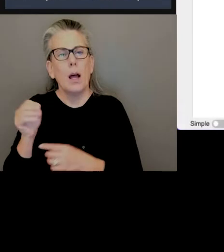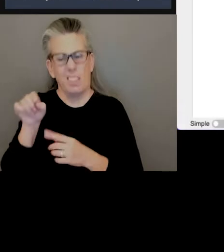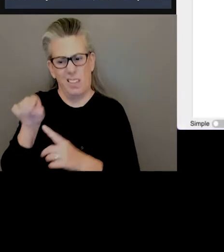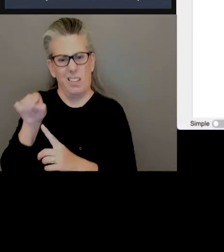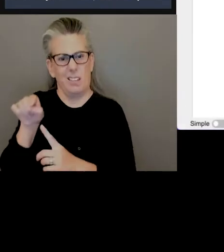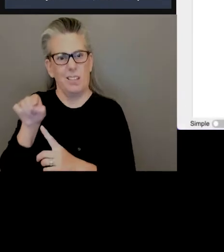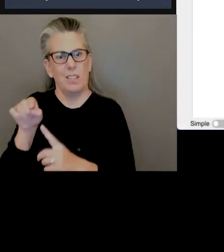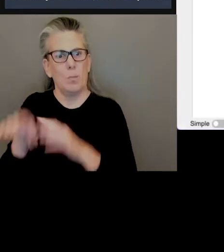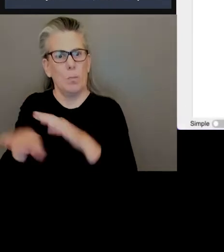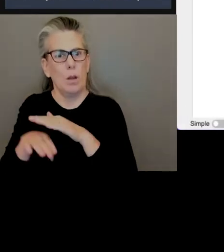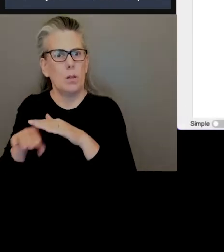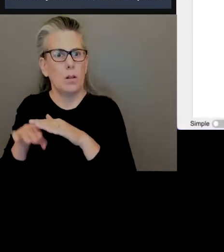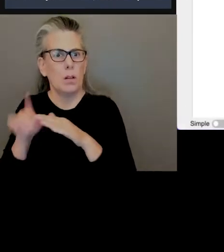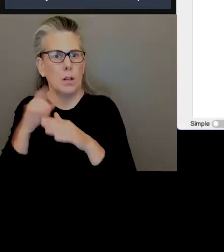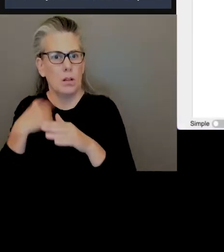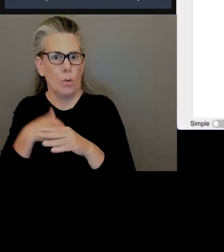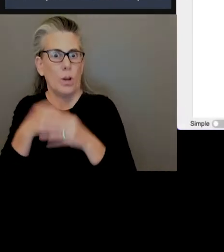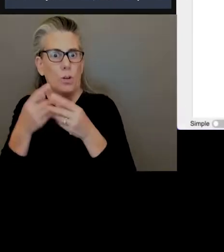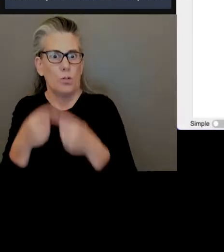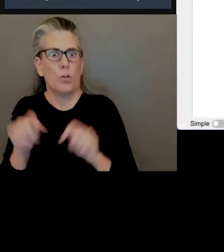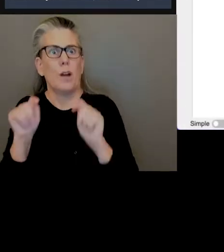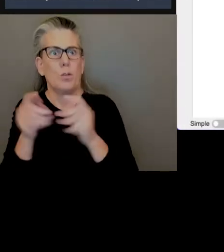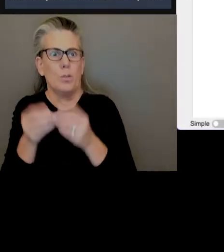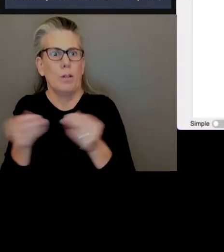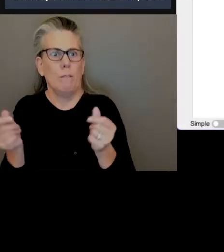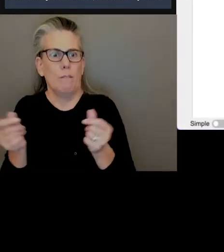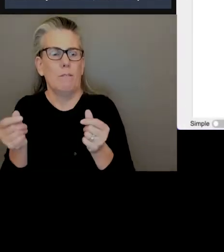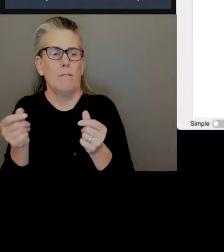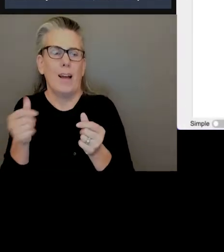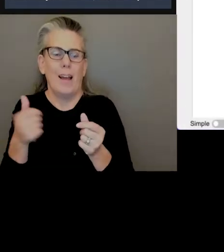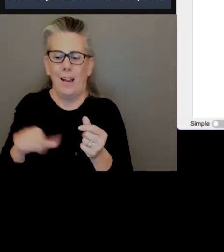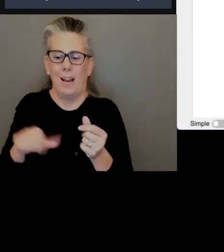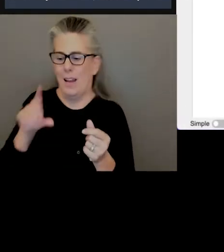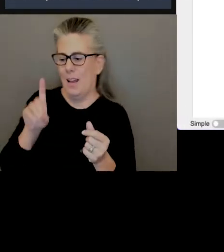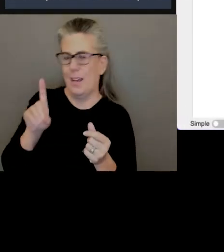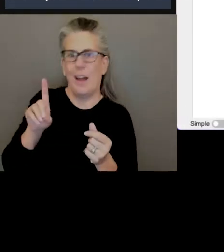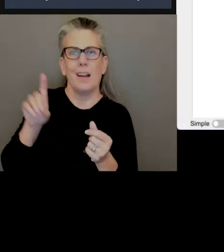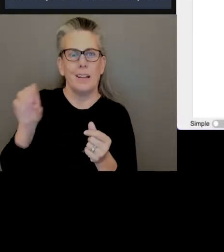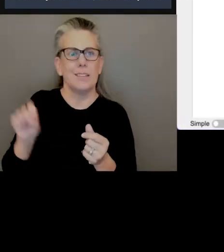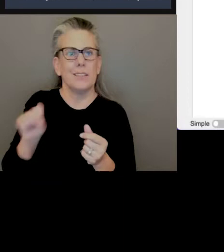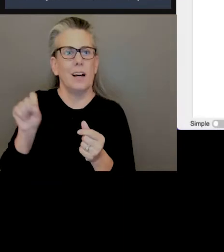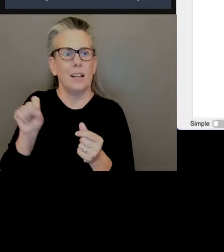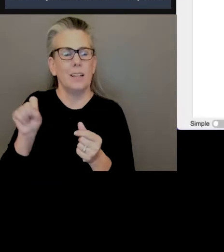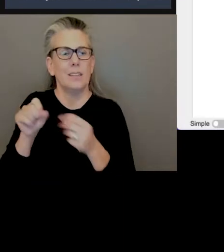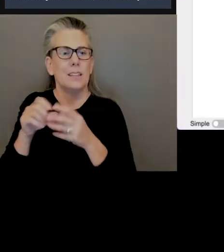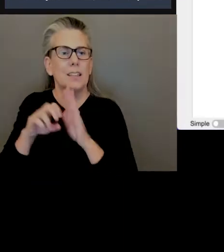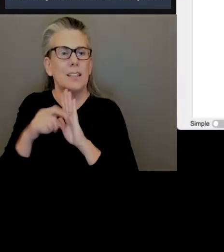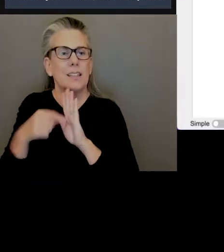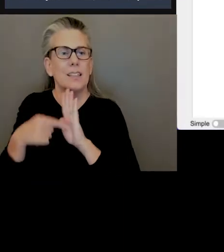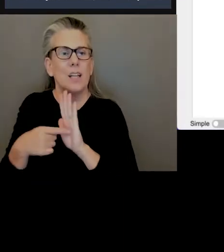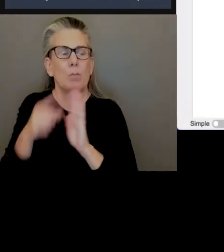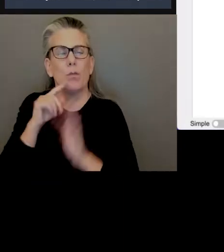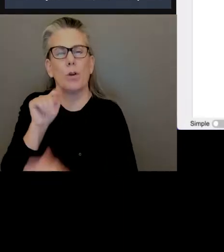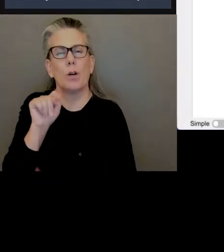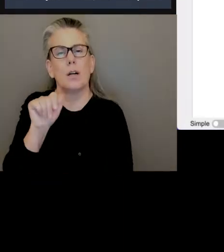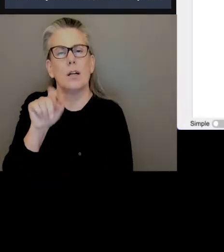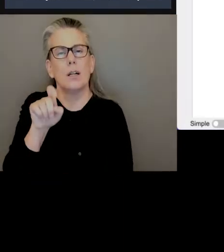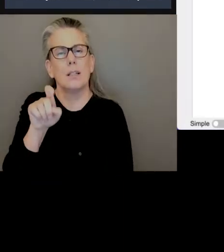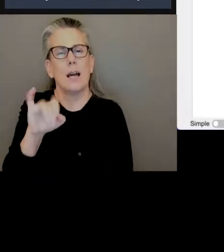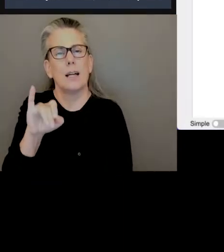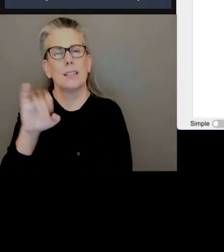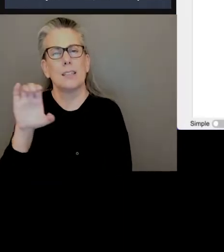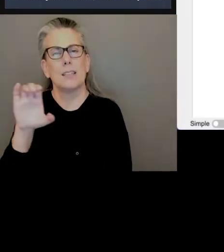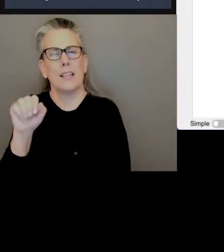we are trying to solve a data science example, a problem for taxi cab, basically Chicago taxi, where we are trying to